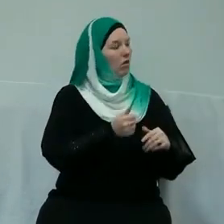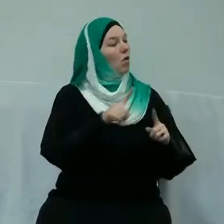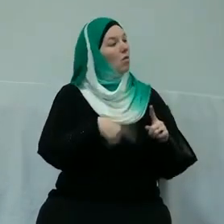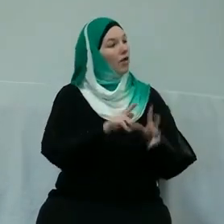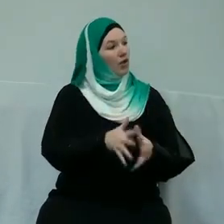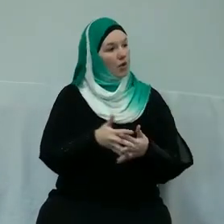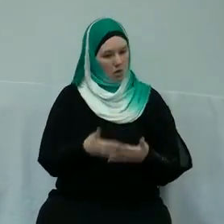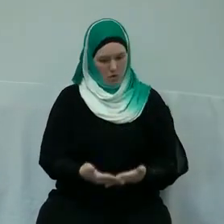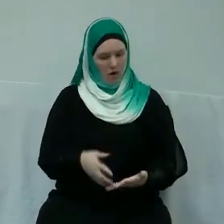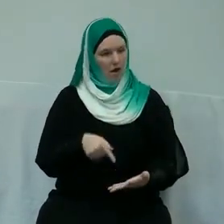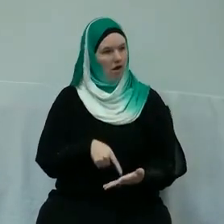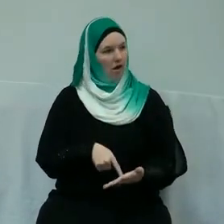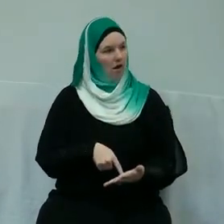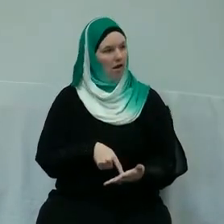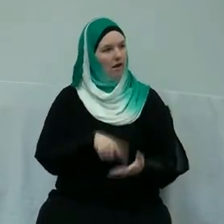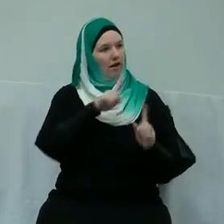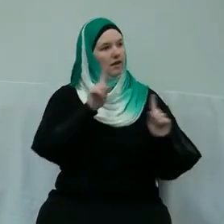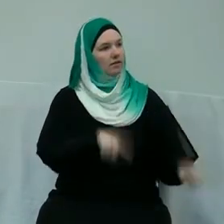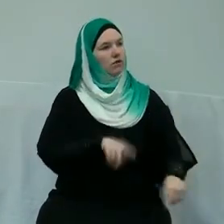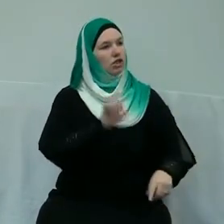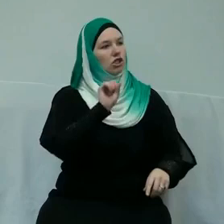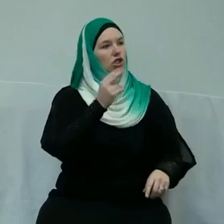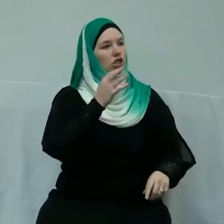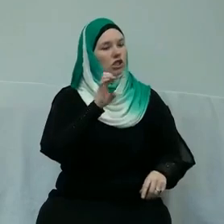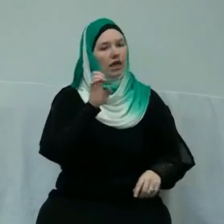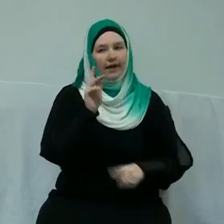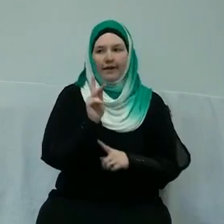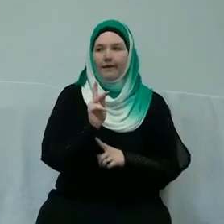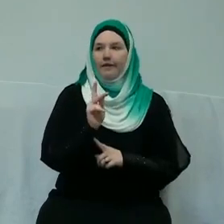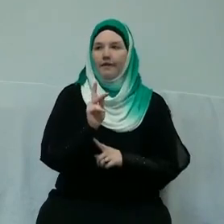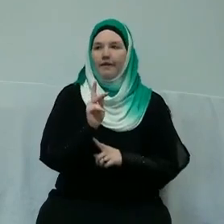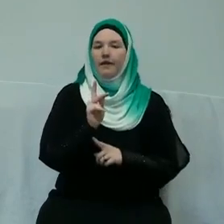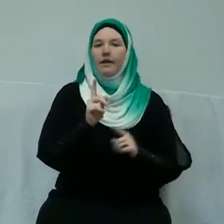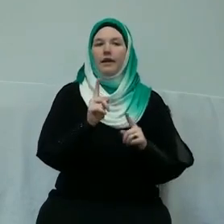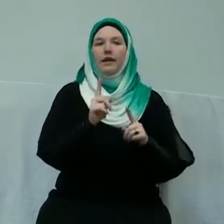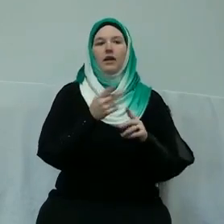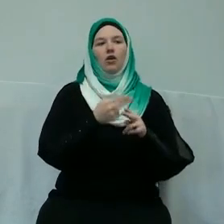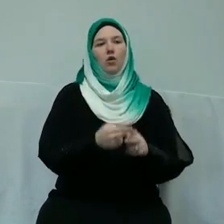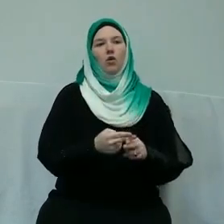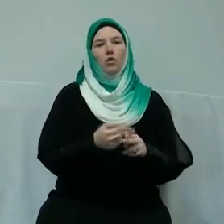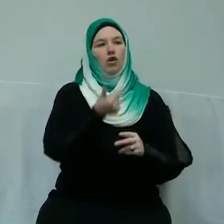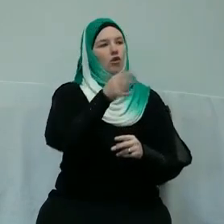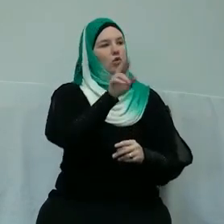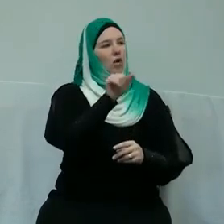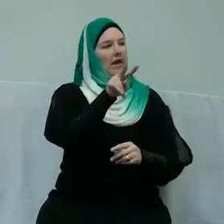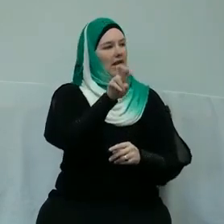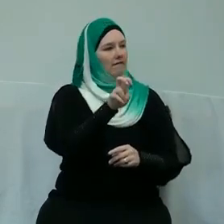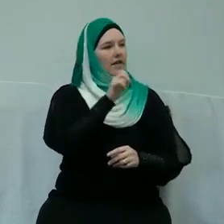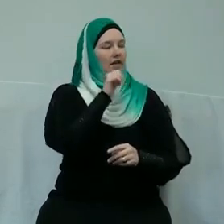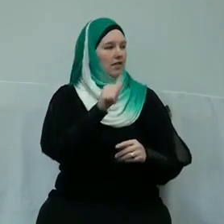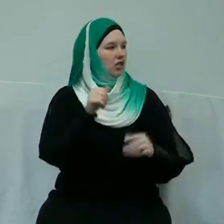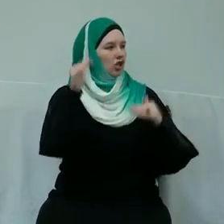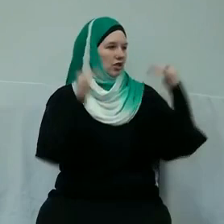condemned shirk, it described it as what? Grave injustice.